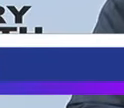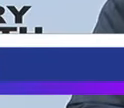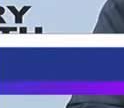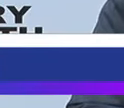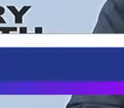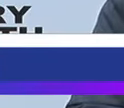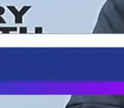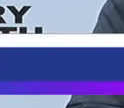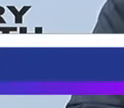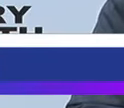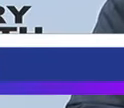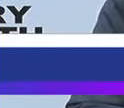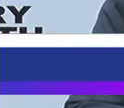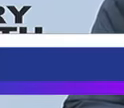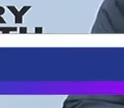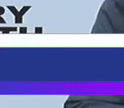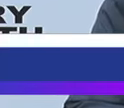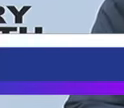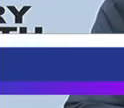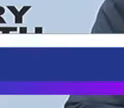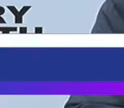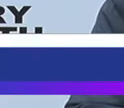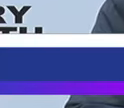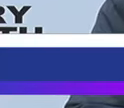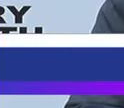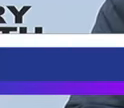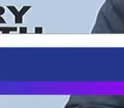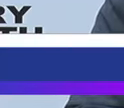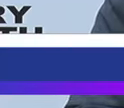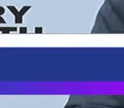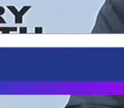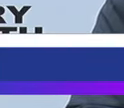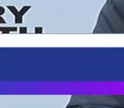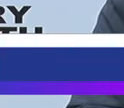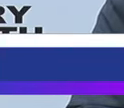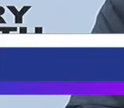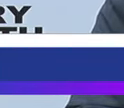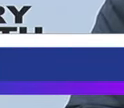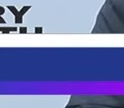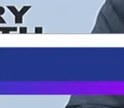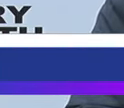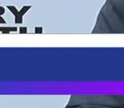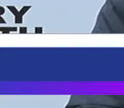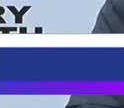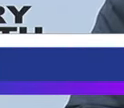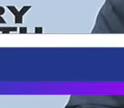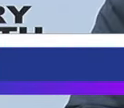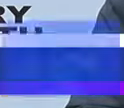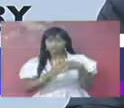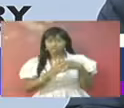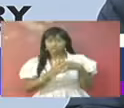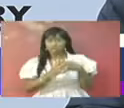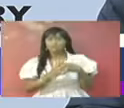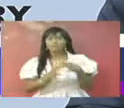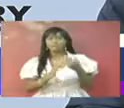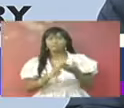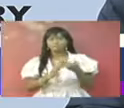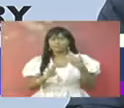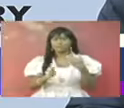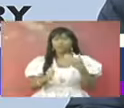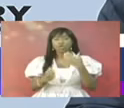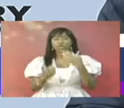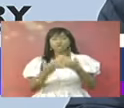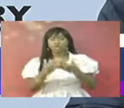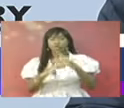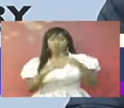changes based on the circumstance, right? Johnson & Johnson, as it stood, had a very good efficacy when you had